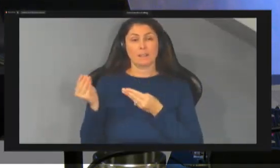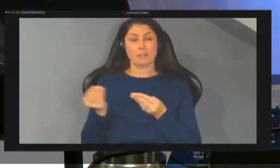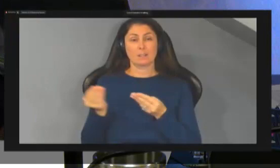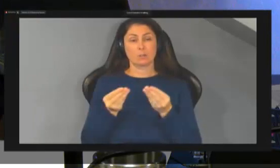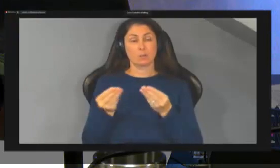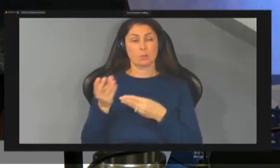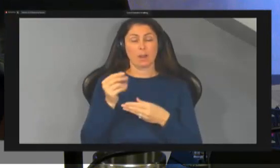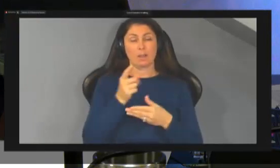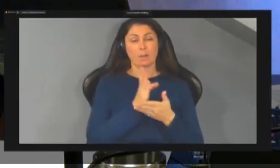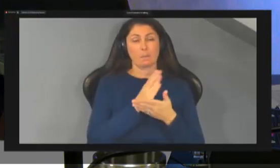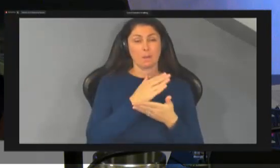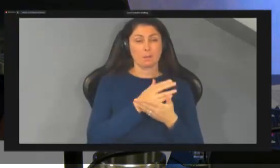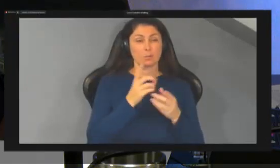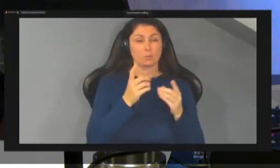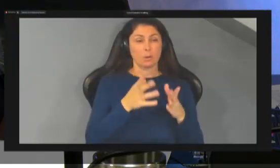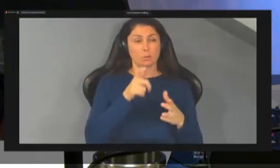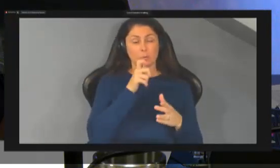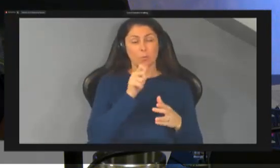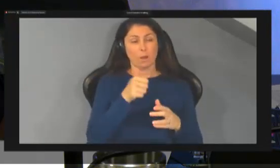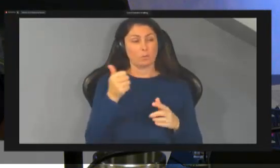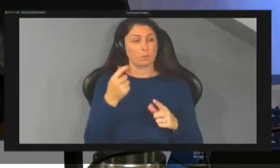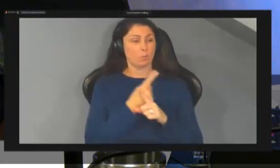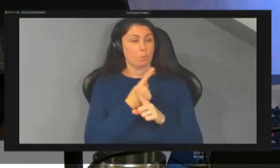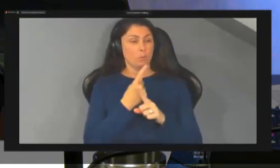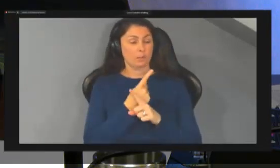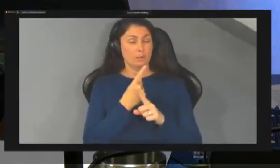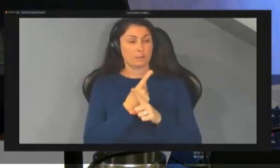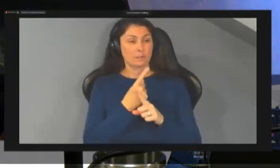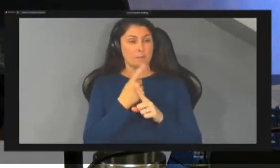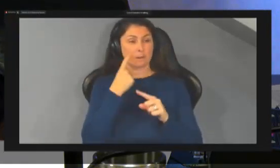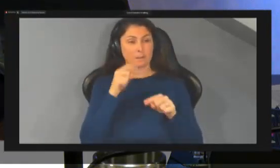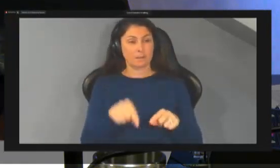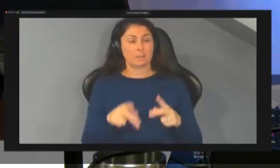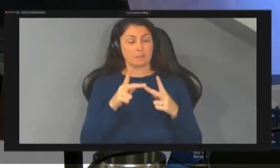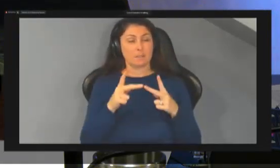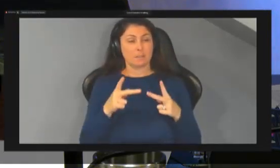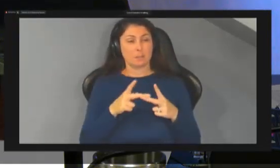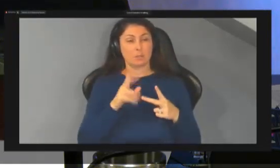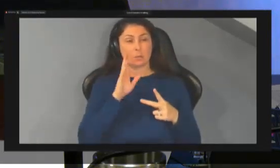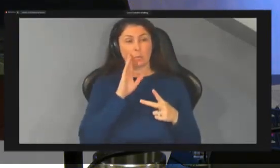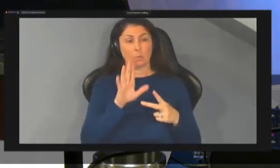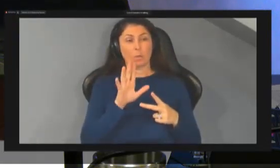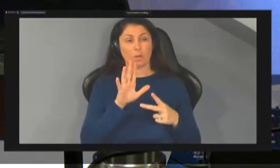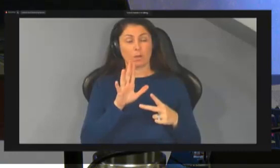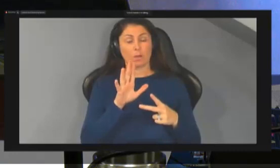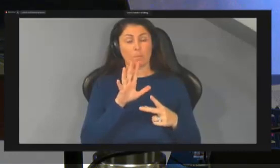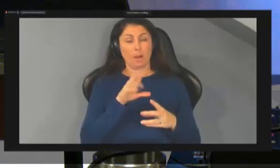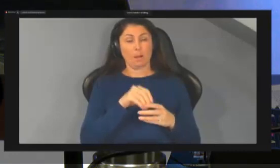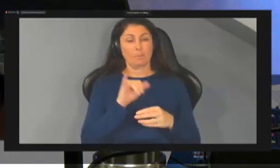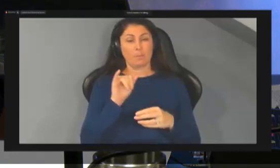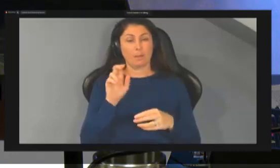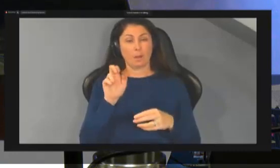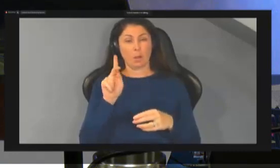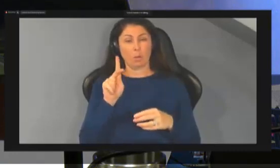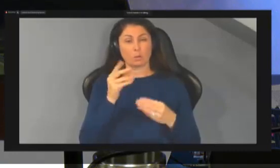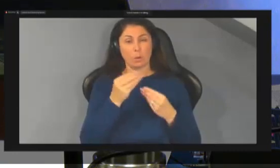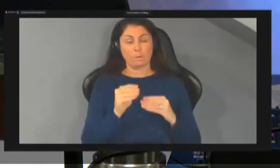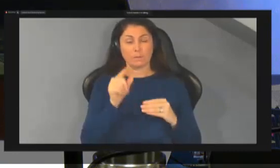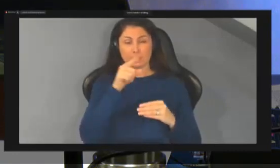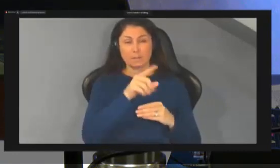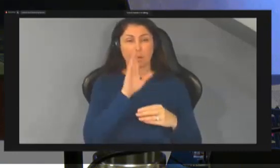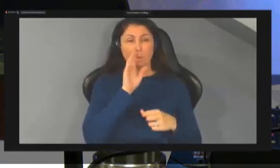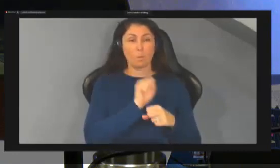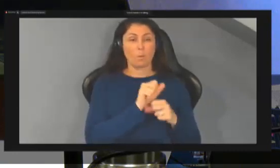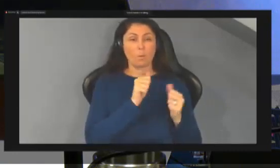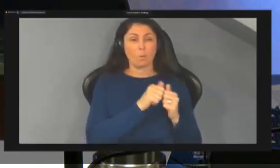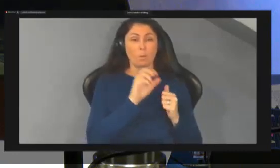budget director and whomever else is appropriate, because this position will be held within the clerk's office. So I'll also work with the clerk to make